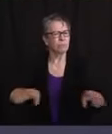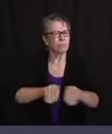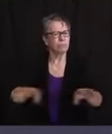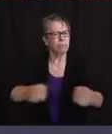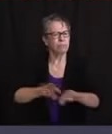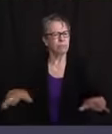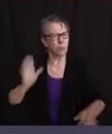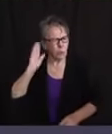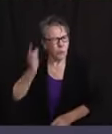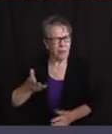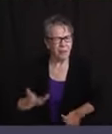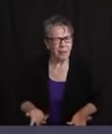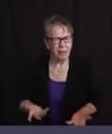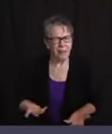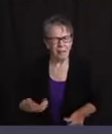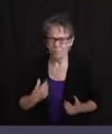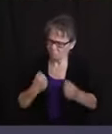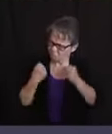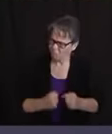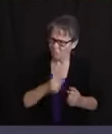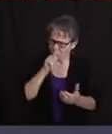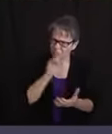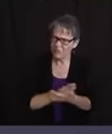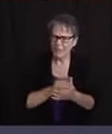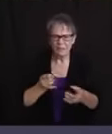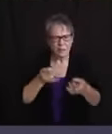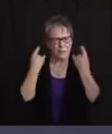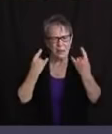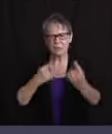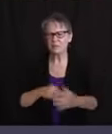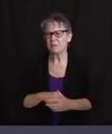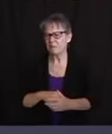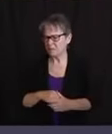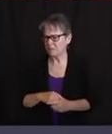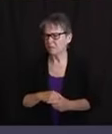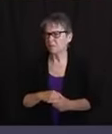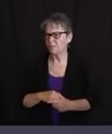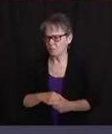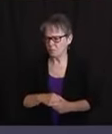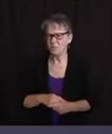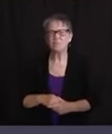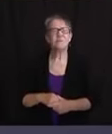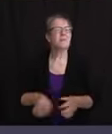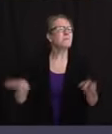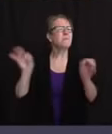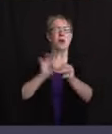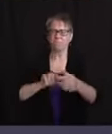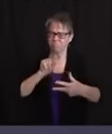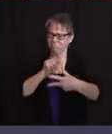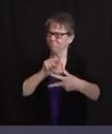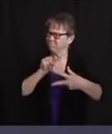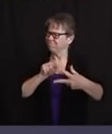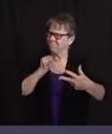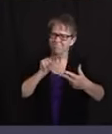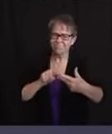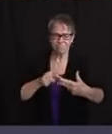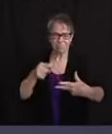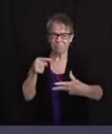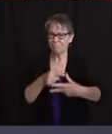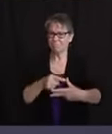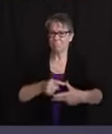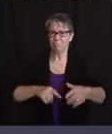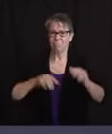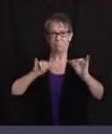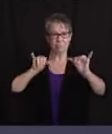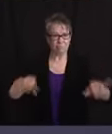water. I want to thank Judy and Tina, Pat, Jared, Matt, Dan, certainly Tammy.